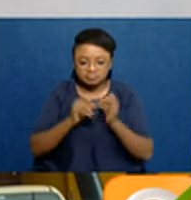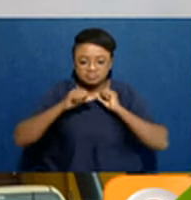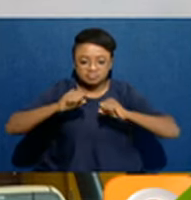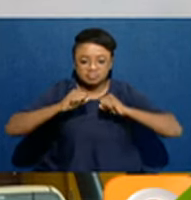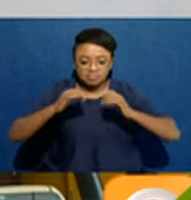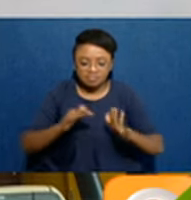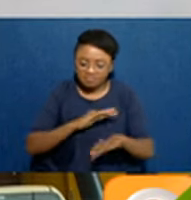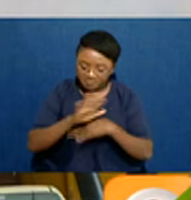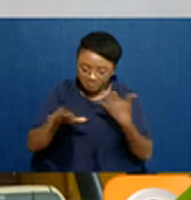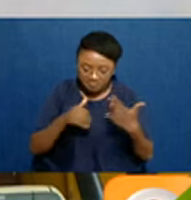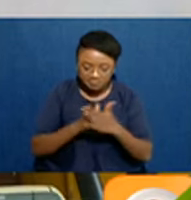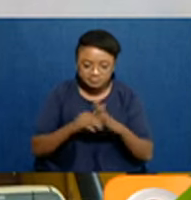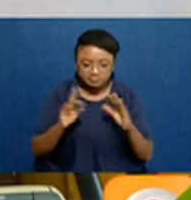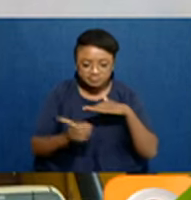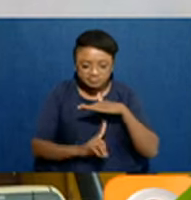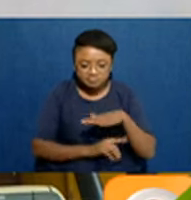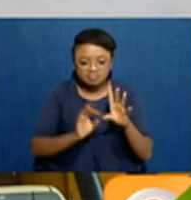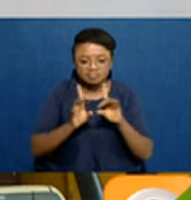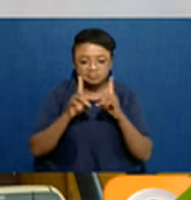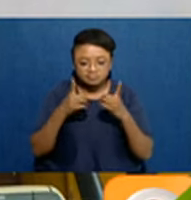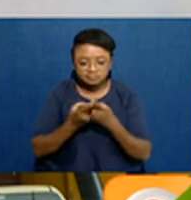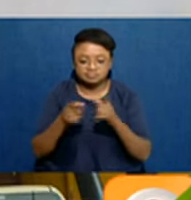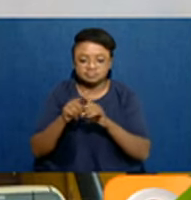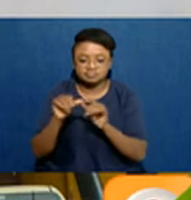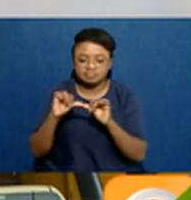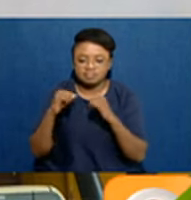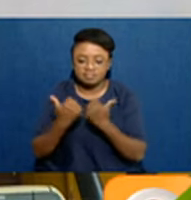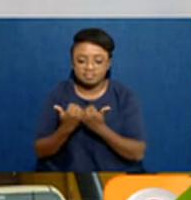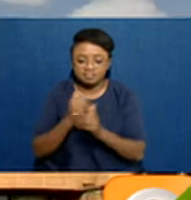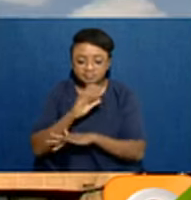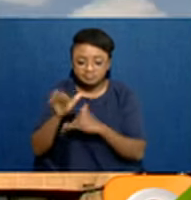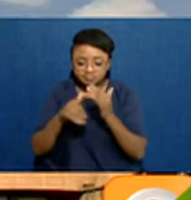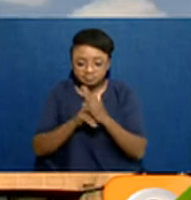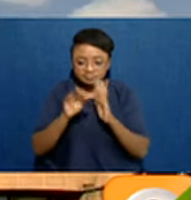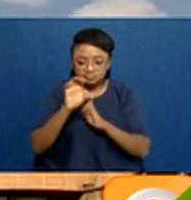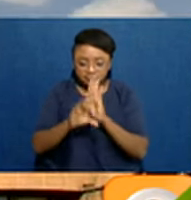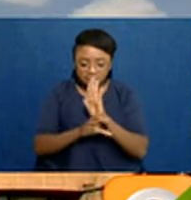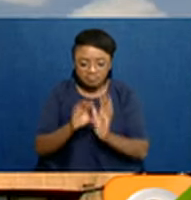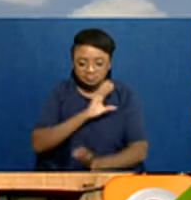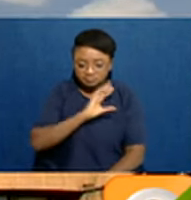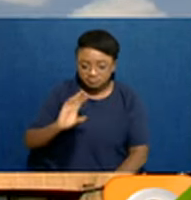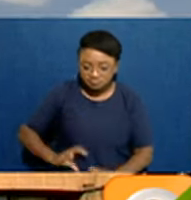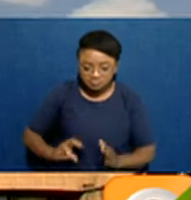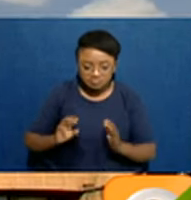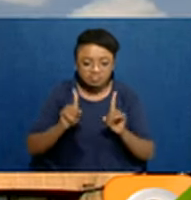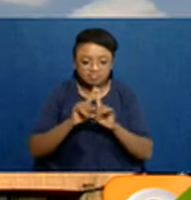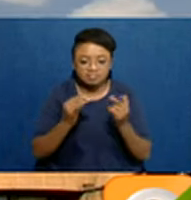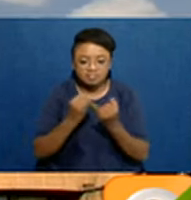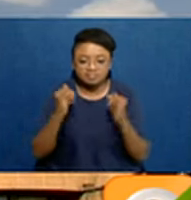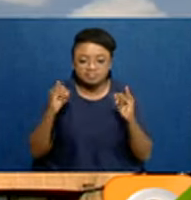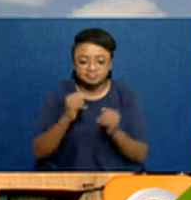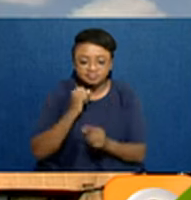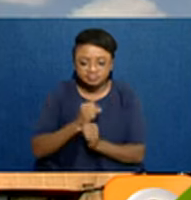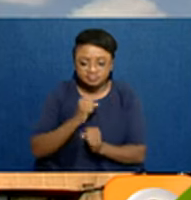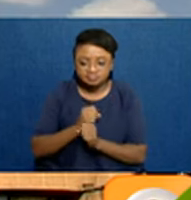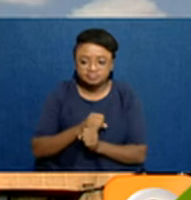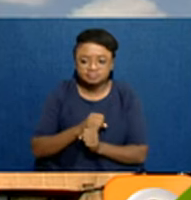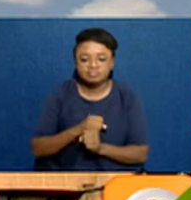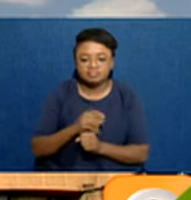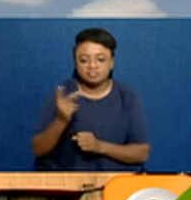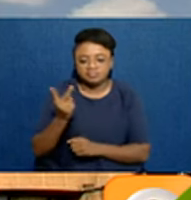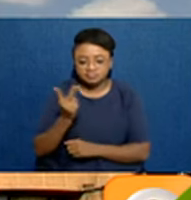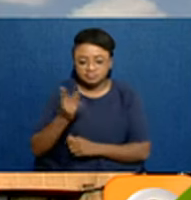all ministries, departments and agencies, all constitutional commissions and independent offices, the clerks of both houses